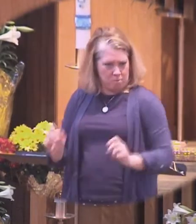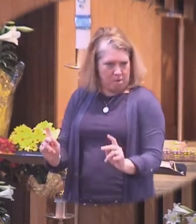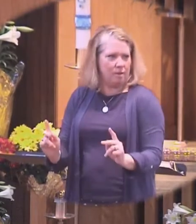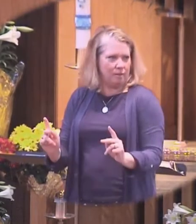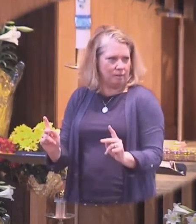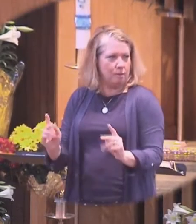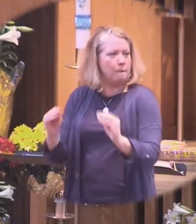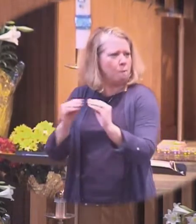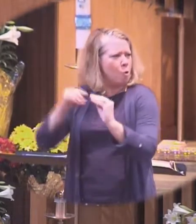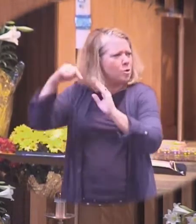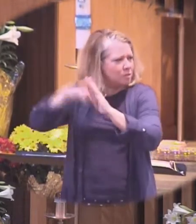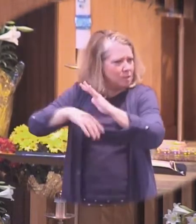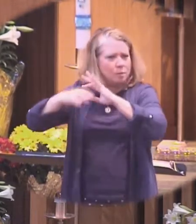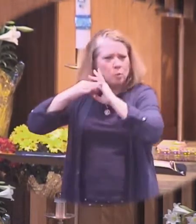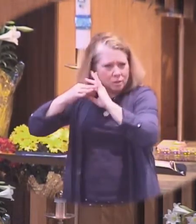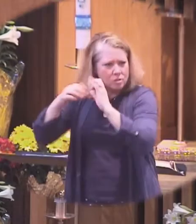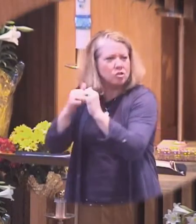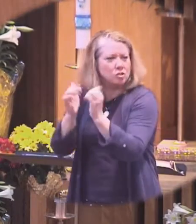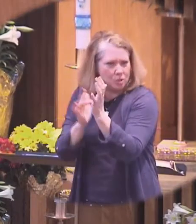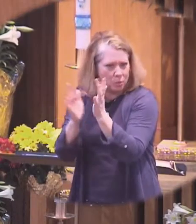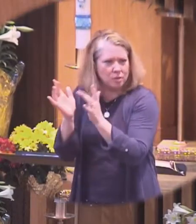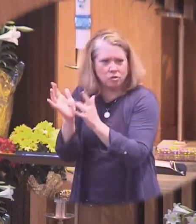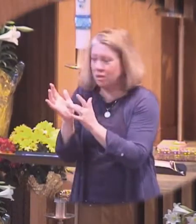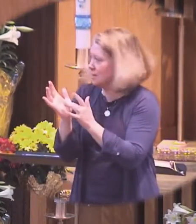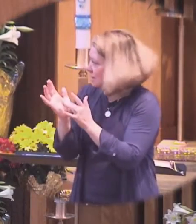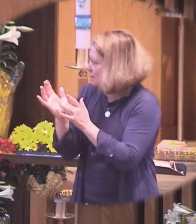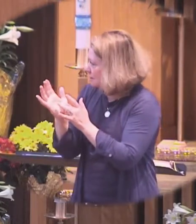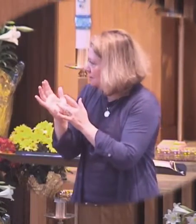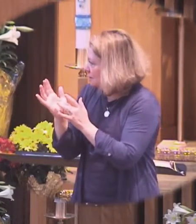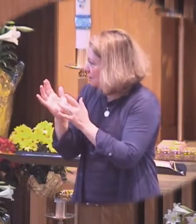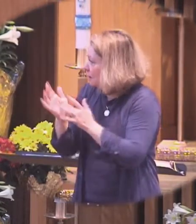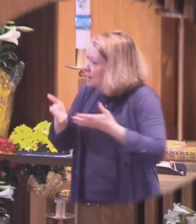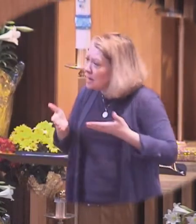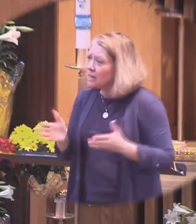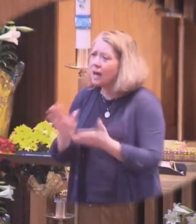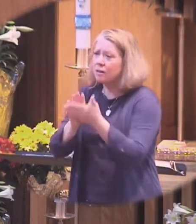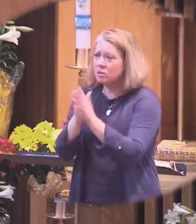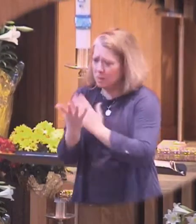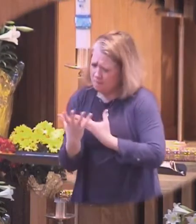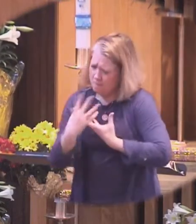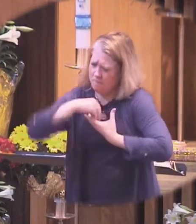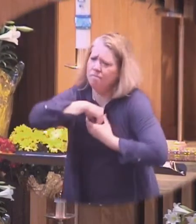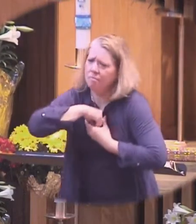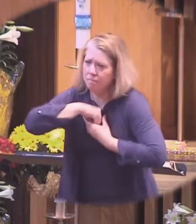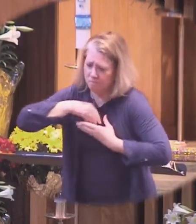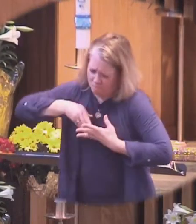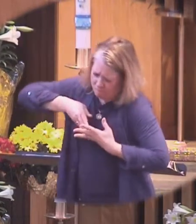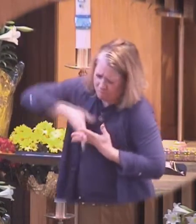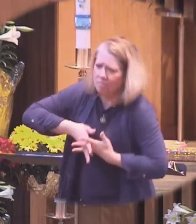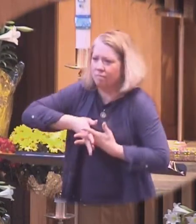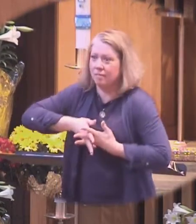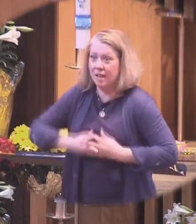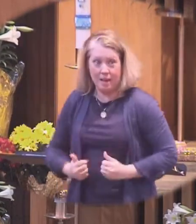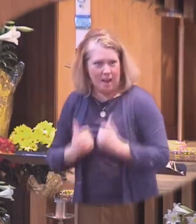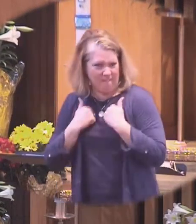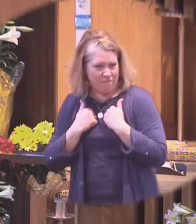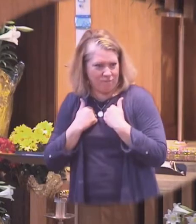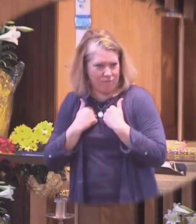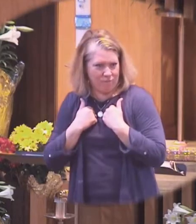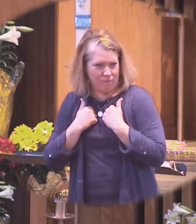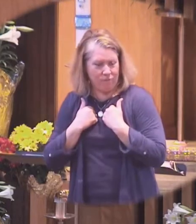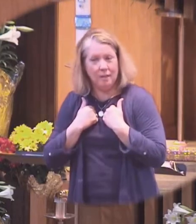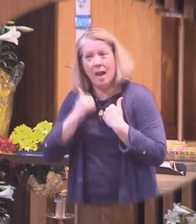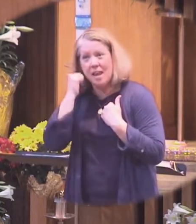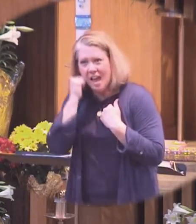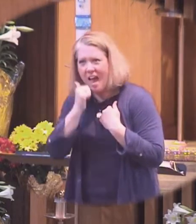Jesus. He allowed it to be a part of his life, an experience that he went through